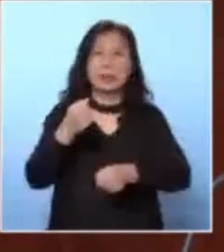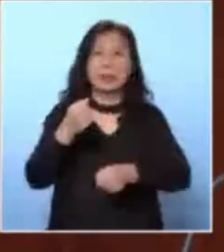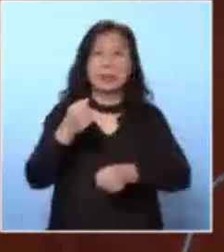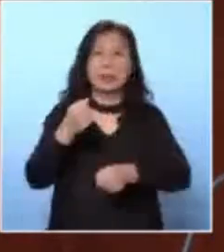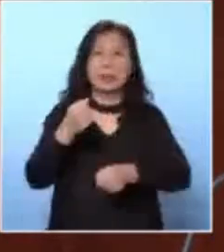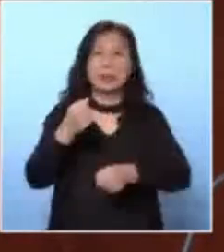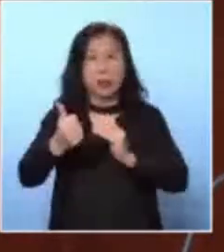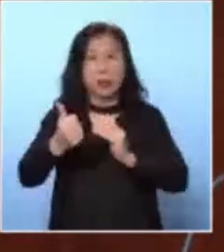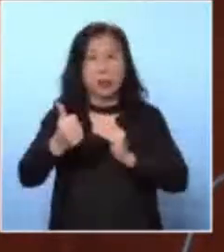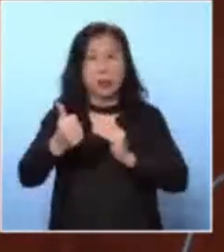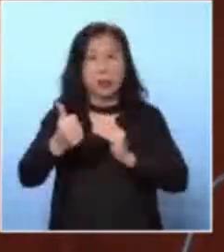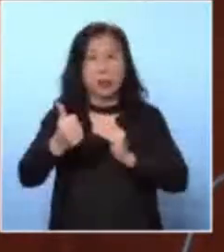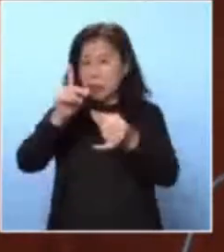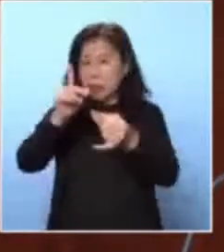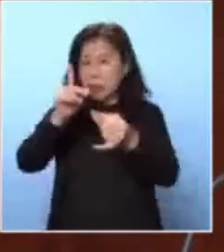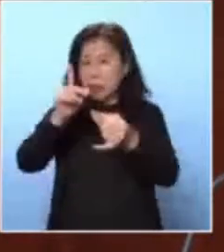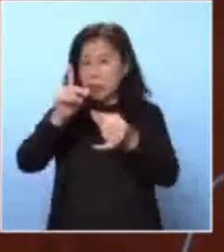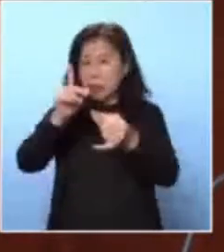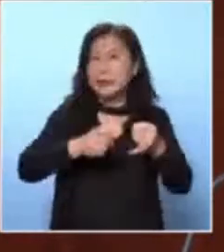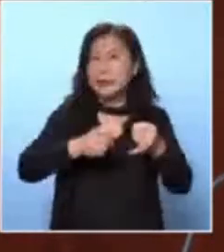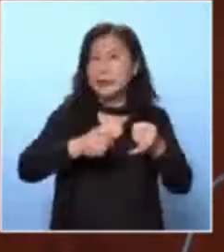good progress.